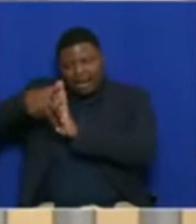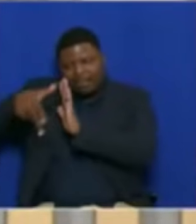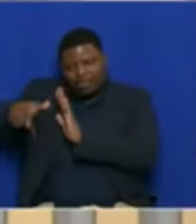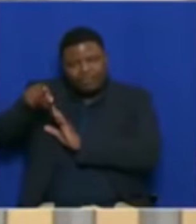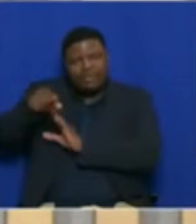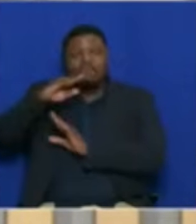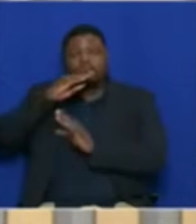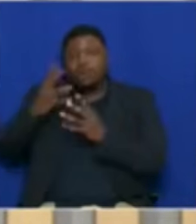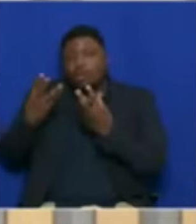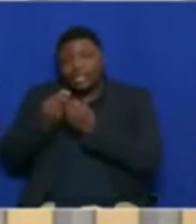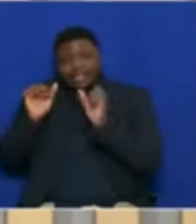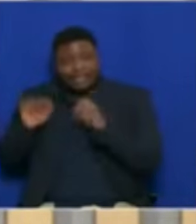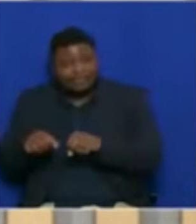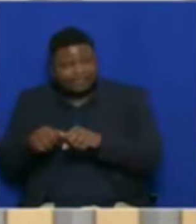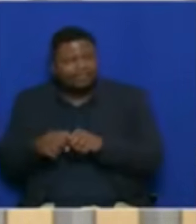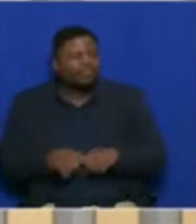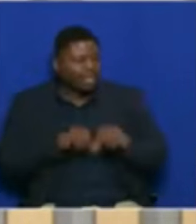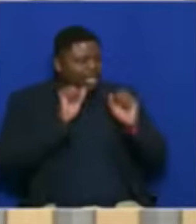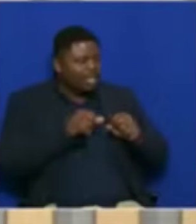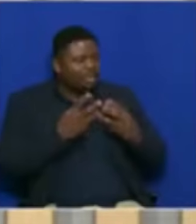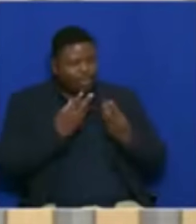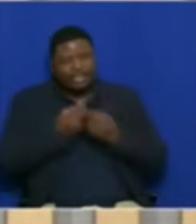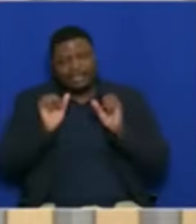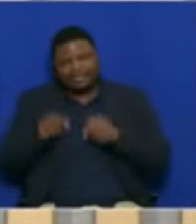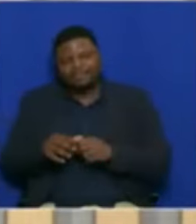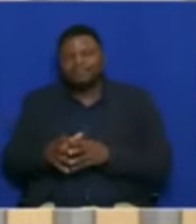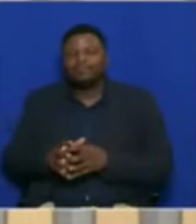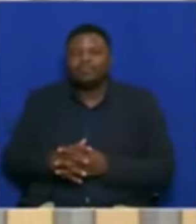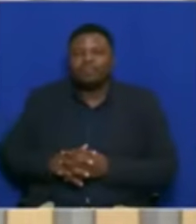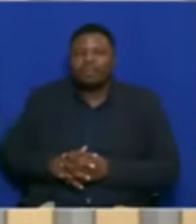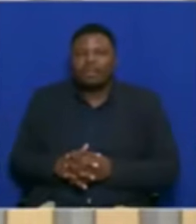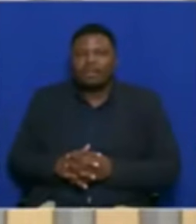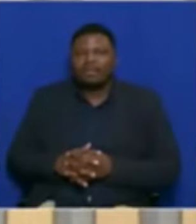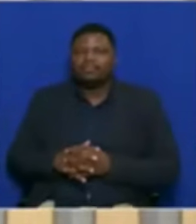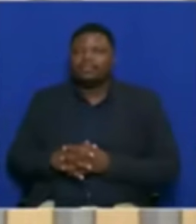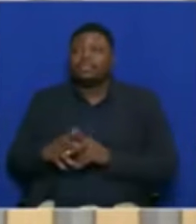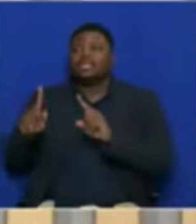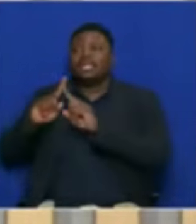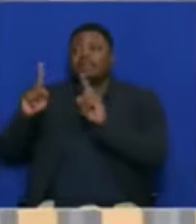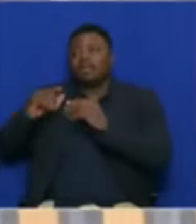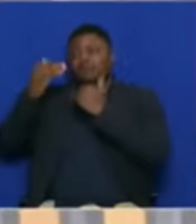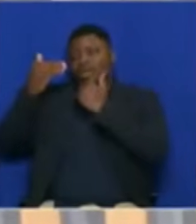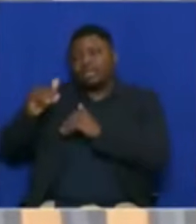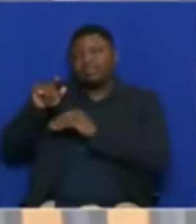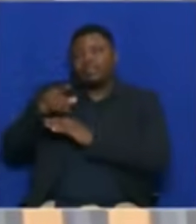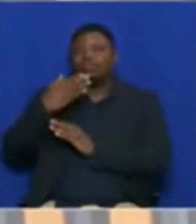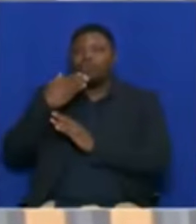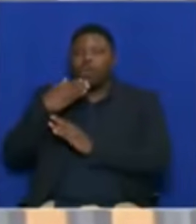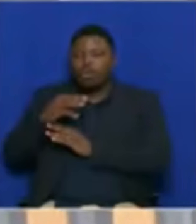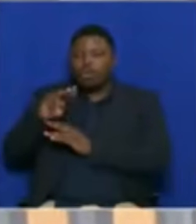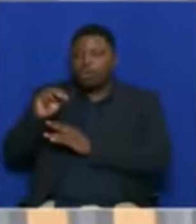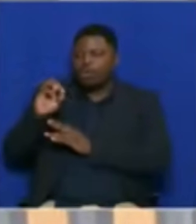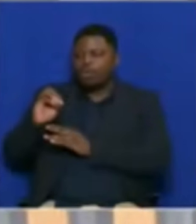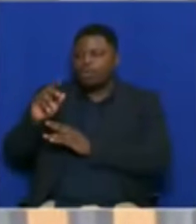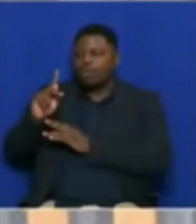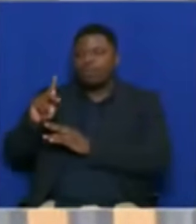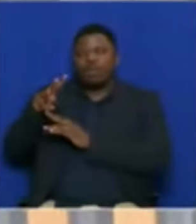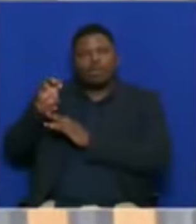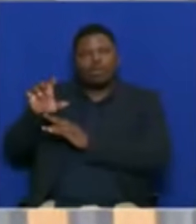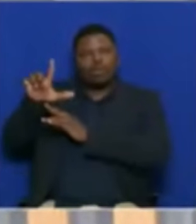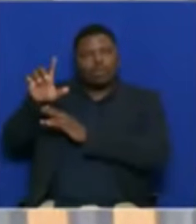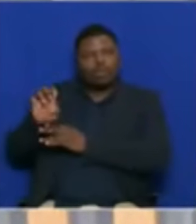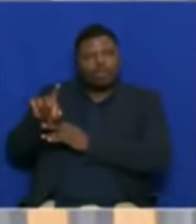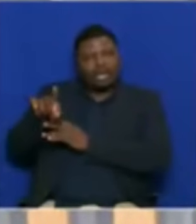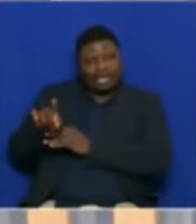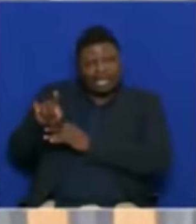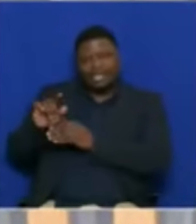I'm happy to limit it to the Mokwele docket because it's your docket. That's the docket you're responsible for. Now,